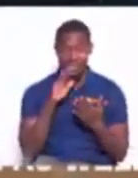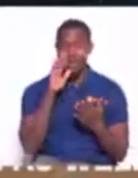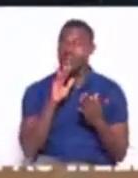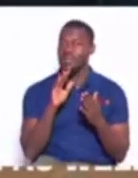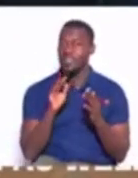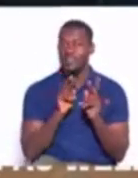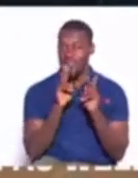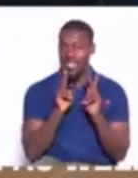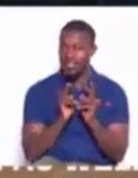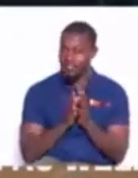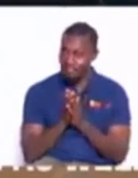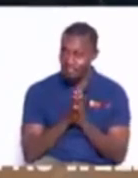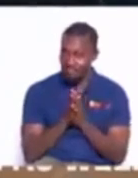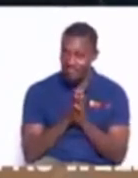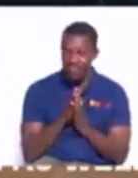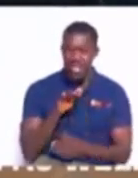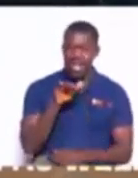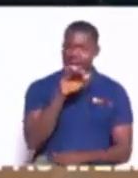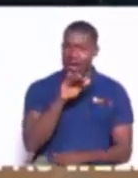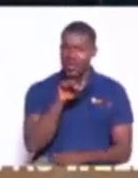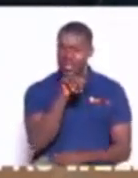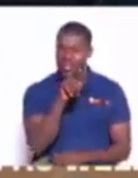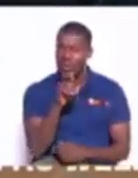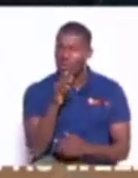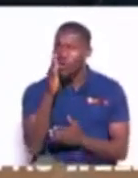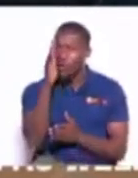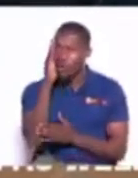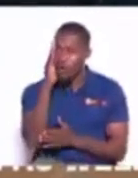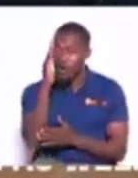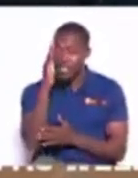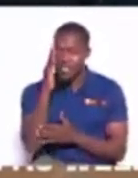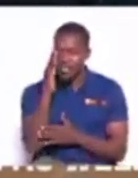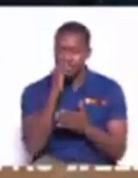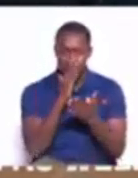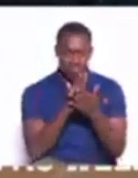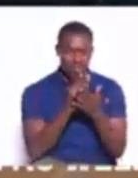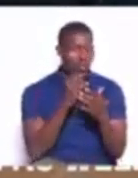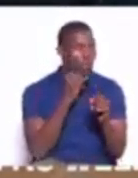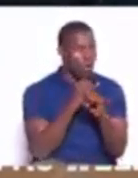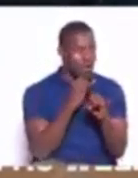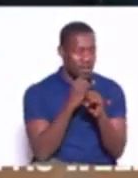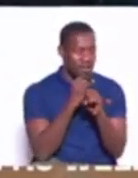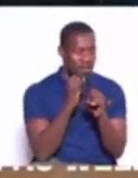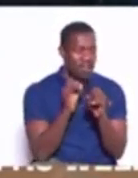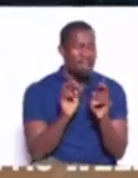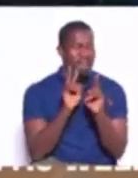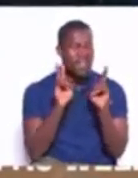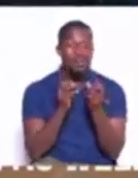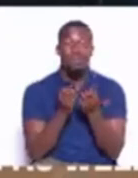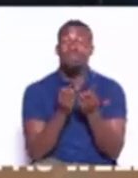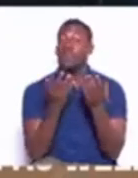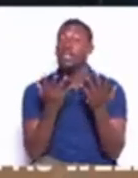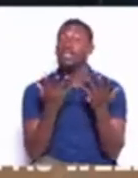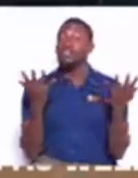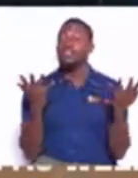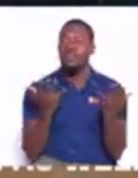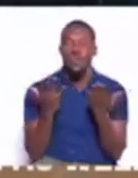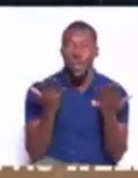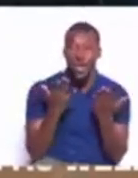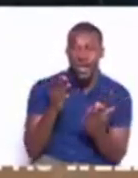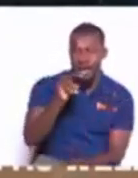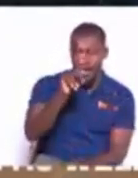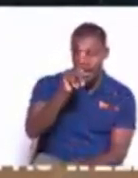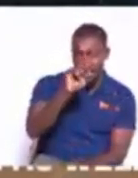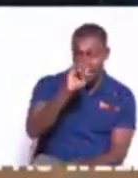It's a site that God is moving at very, very specially. This is the Kimgoro